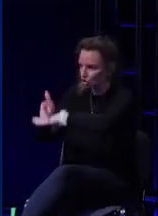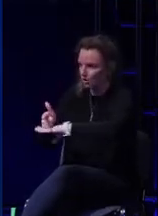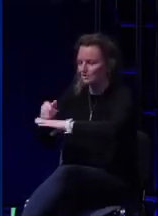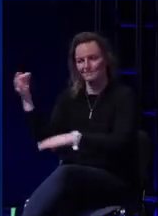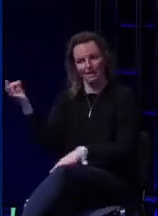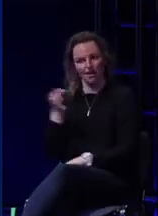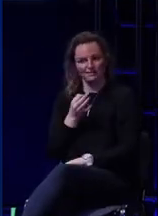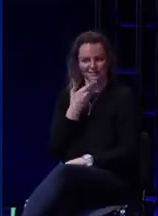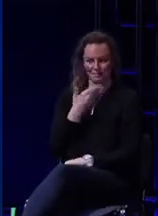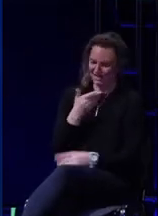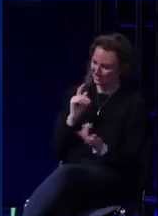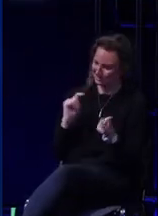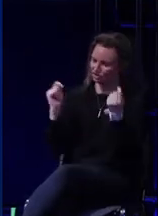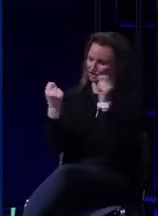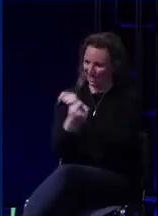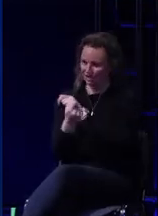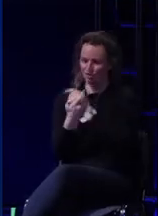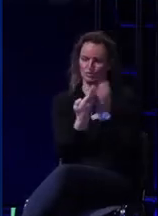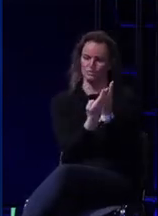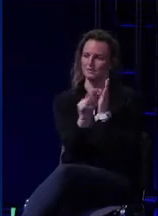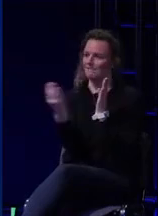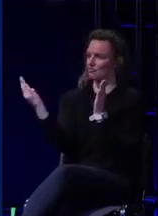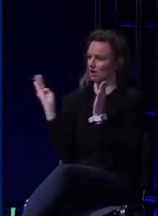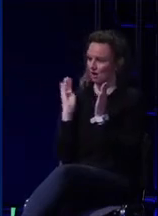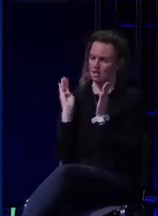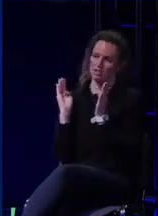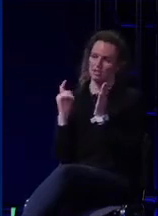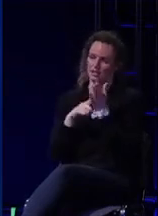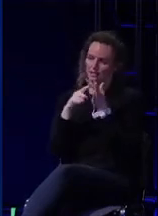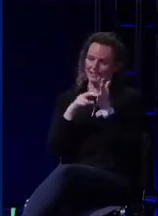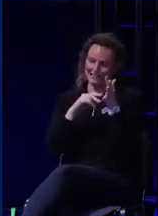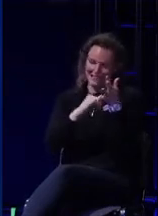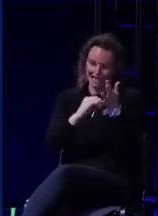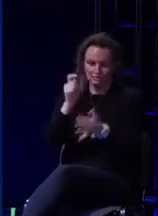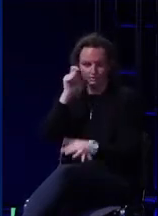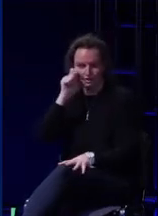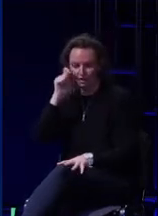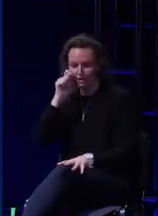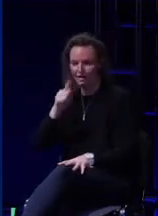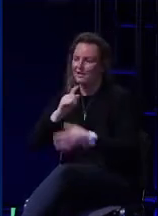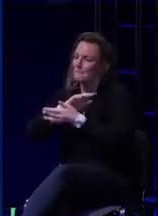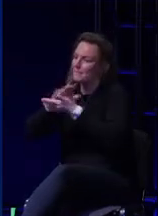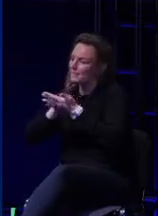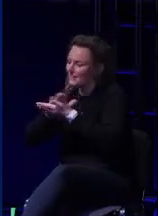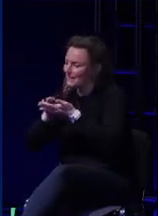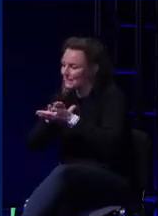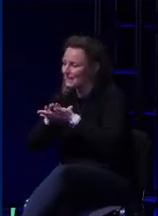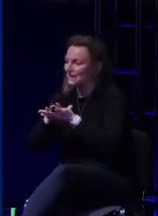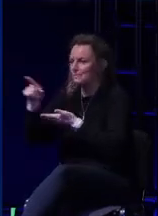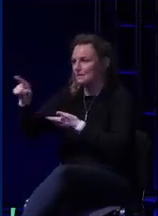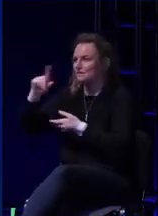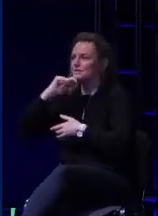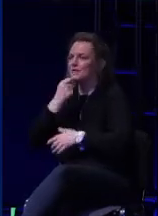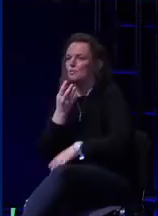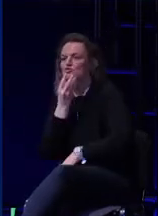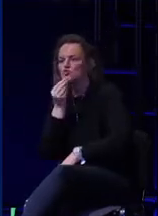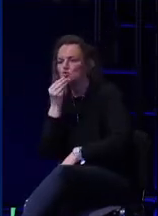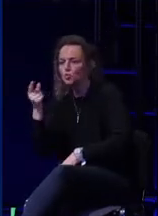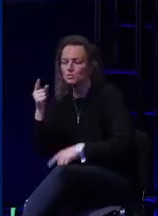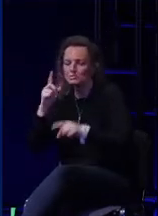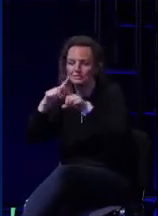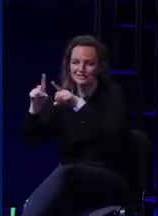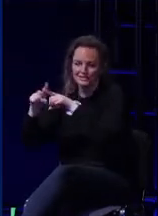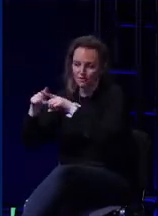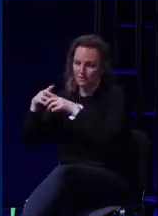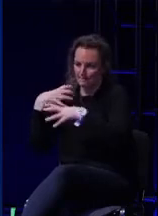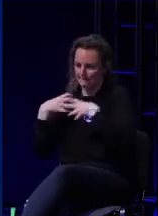that? Can you shoot on a spherical lens?" But then they would take the artifacts of the Kawa and they would put into those shots. So the